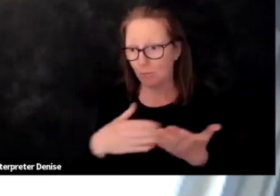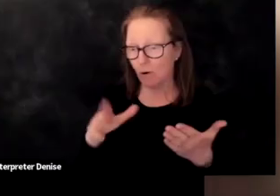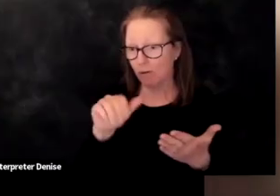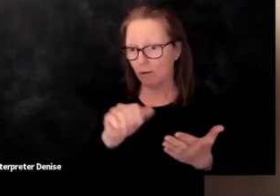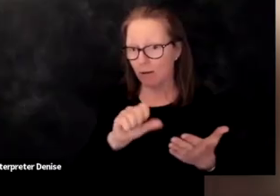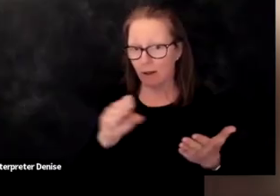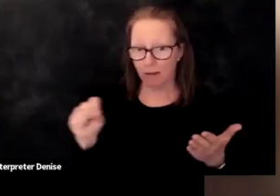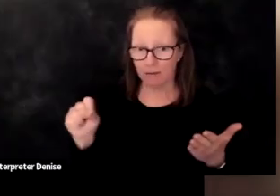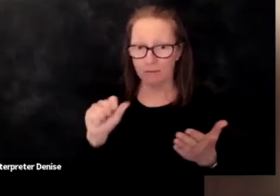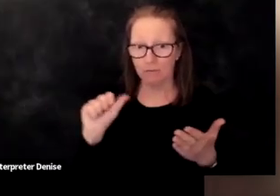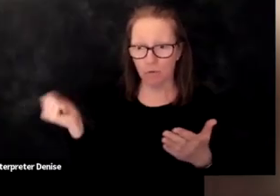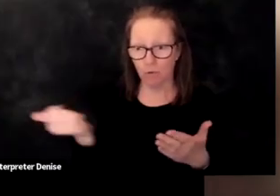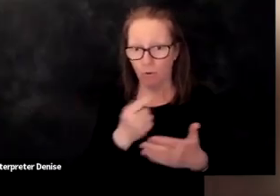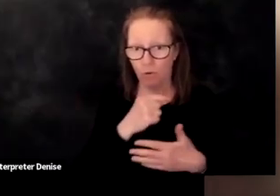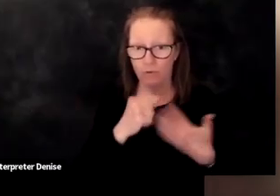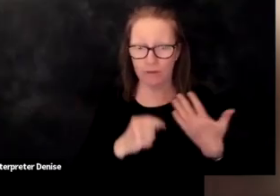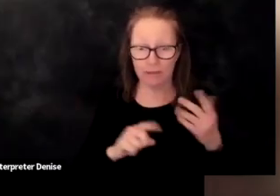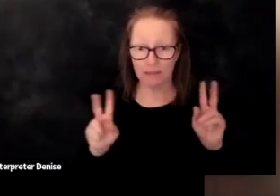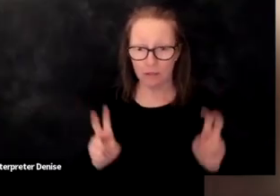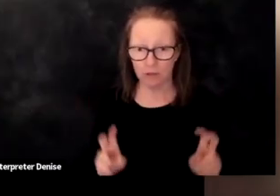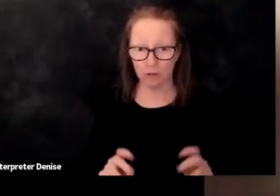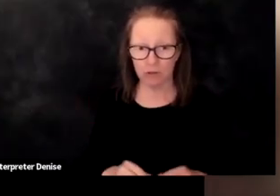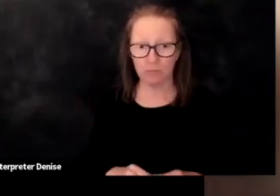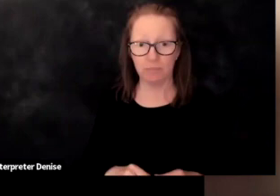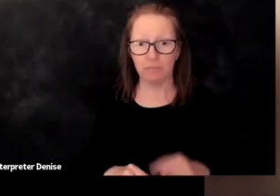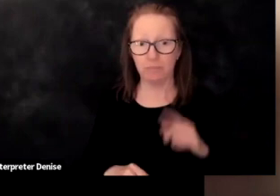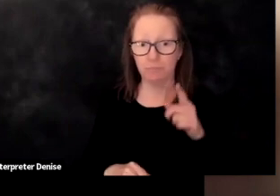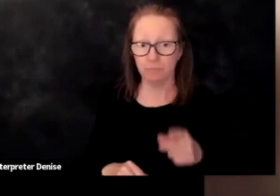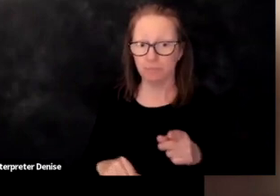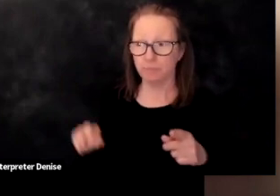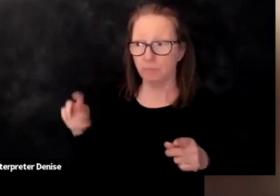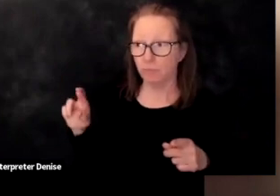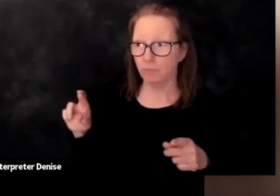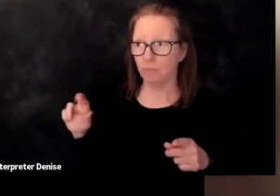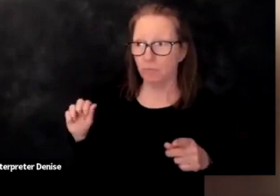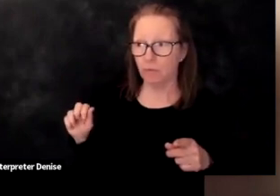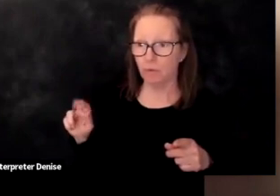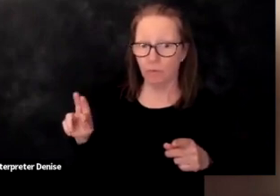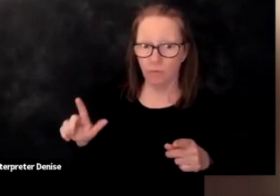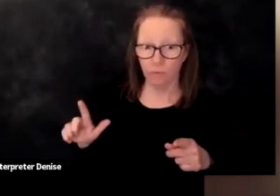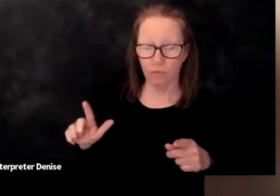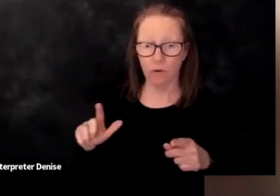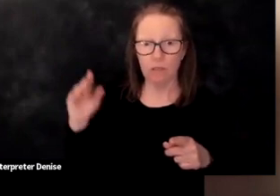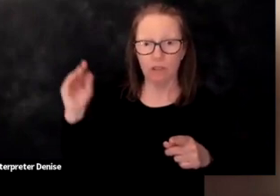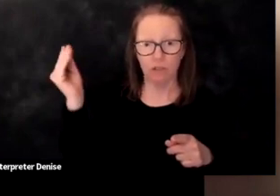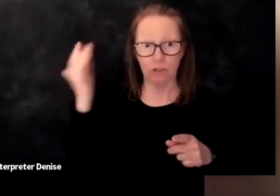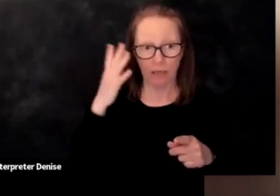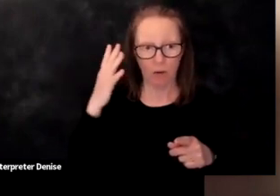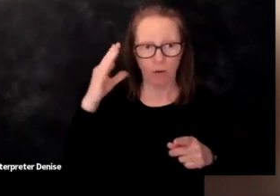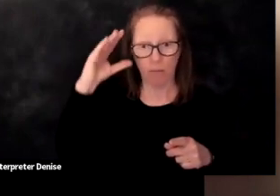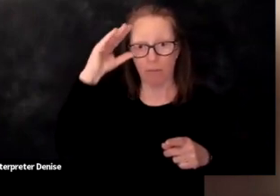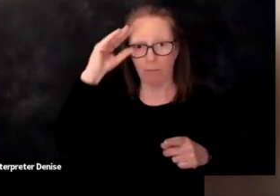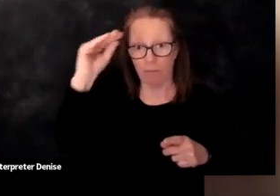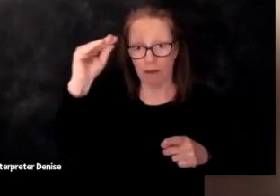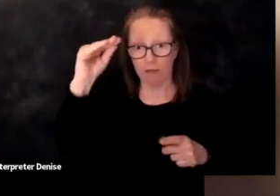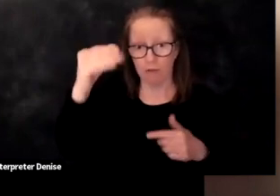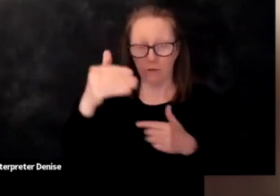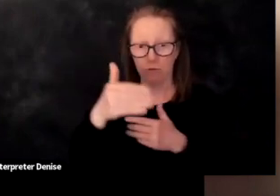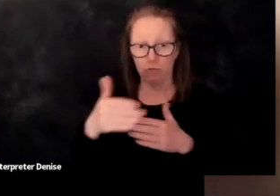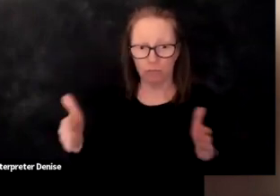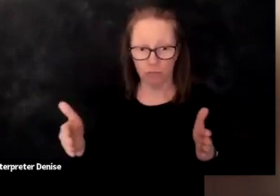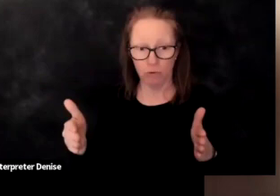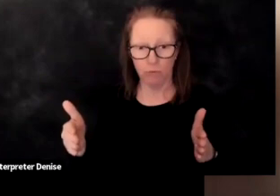Thanks very much. A couple quick questions or a couple quick answers. Sorry. The shower room, men's room, shower room to the left,